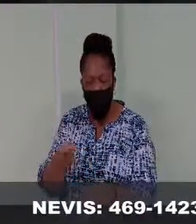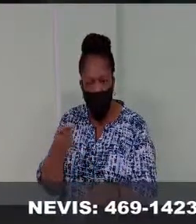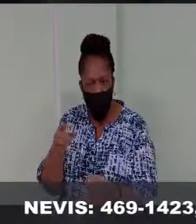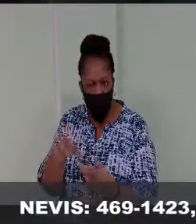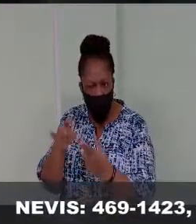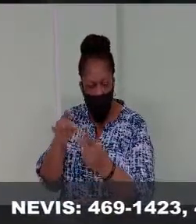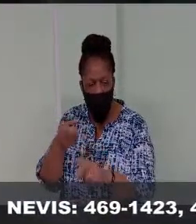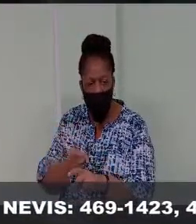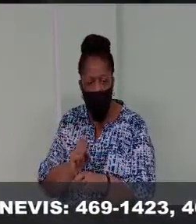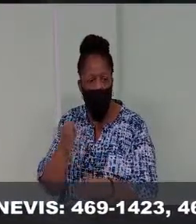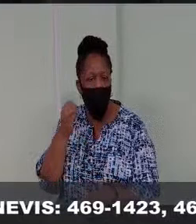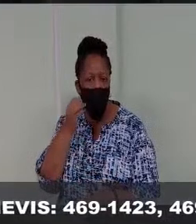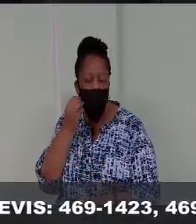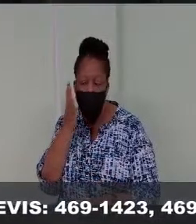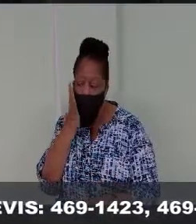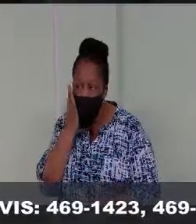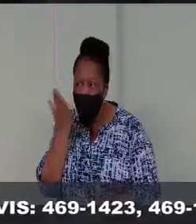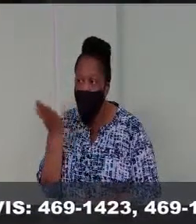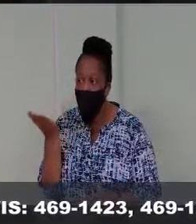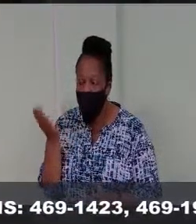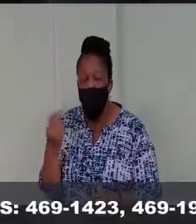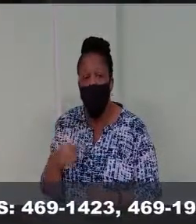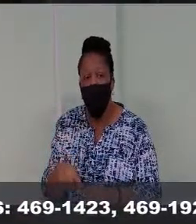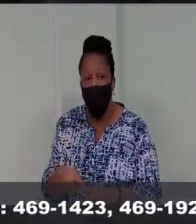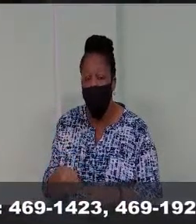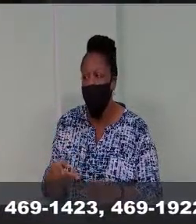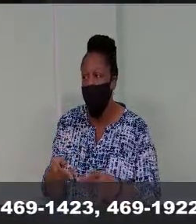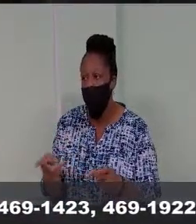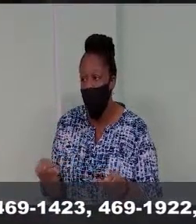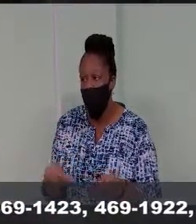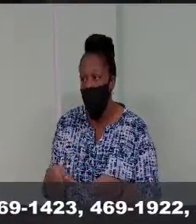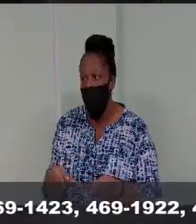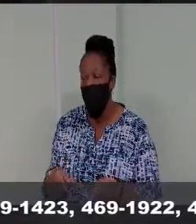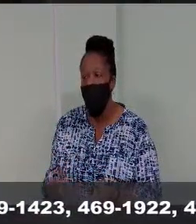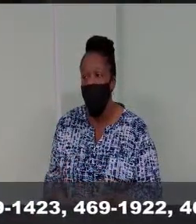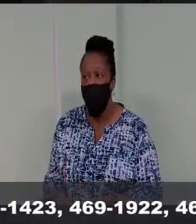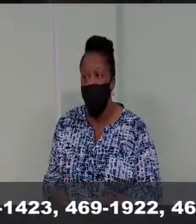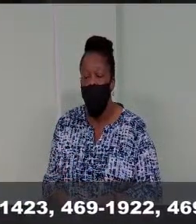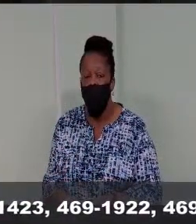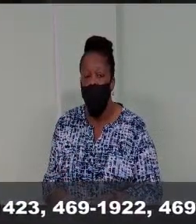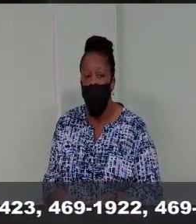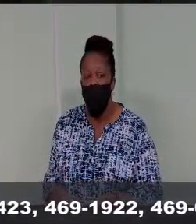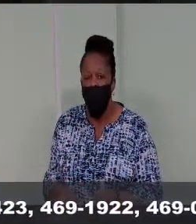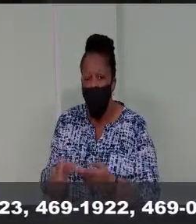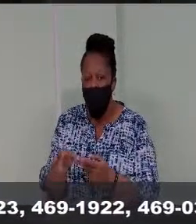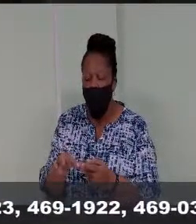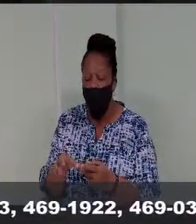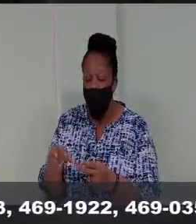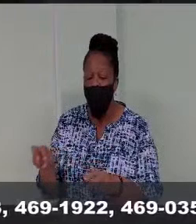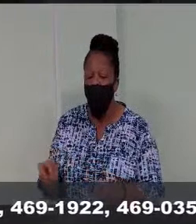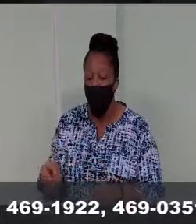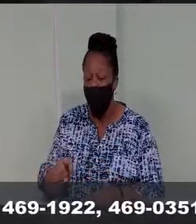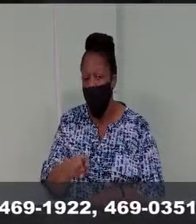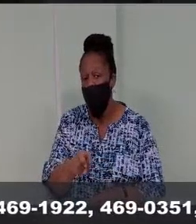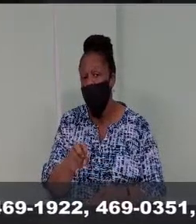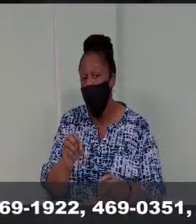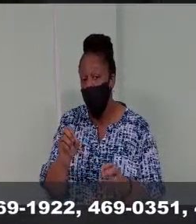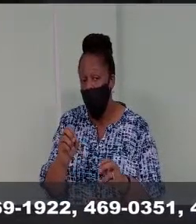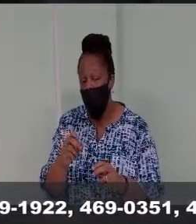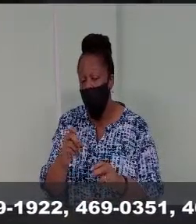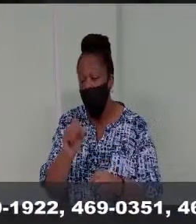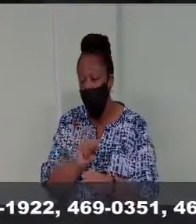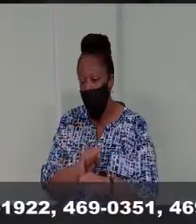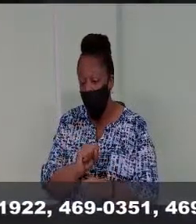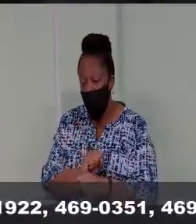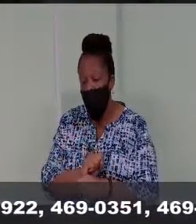about that, we have seen that a number of our citizens, in particular the tourism sector, have lost their job, and we are doing our best